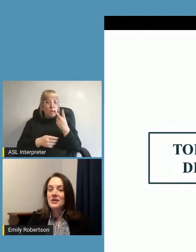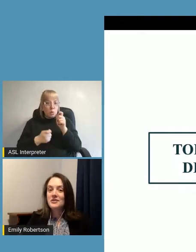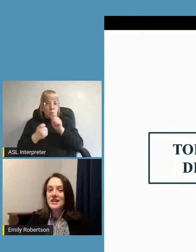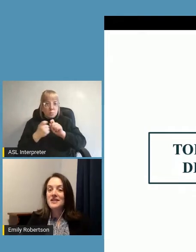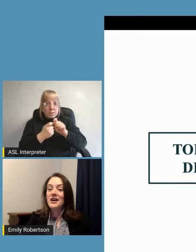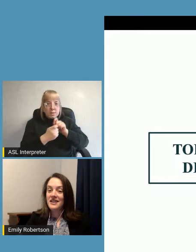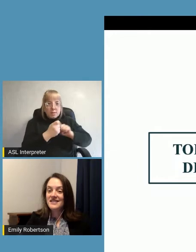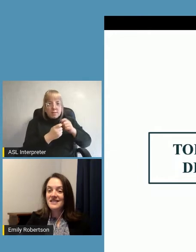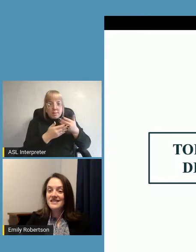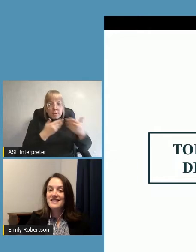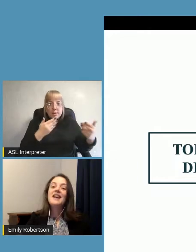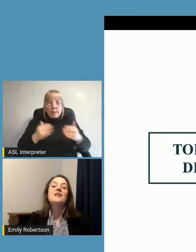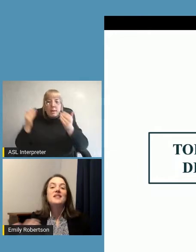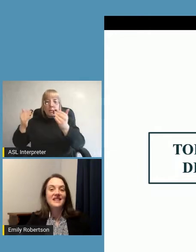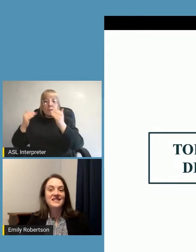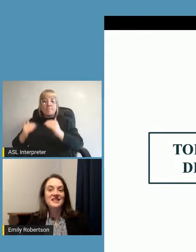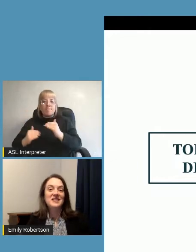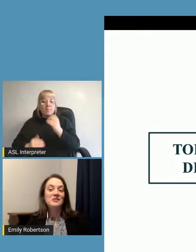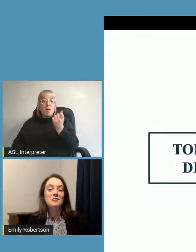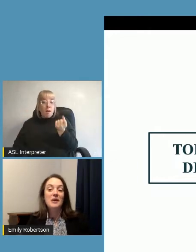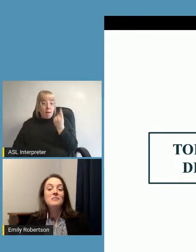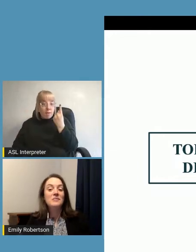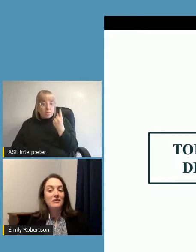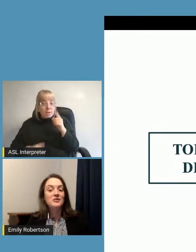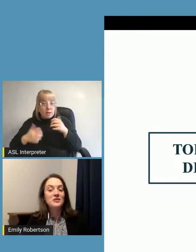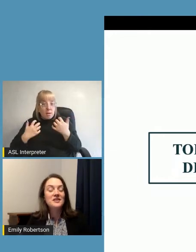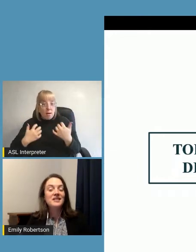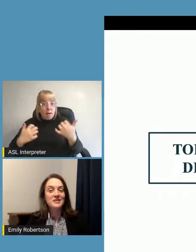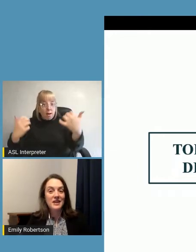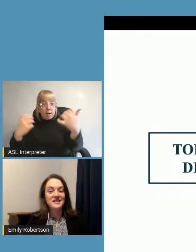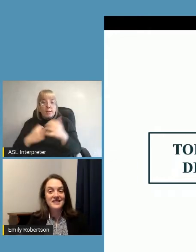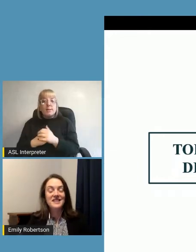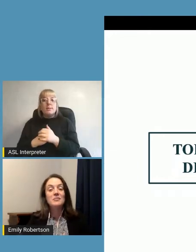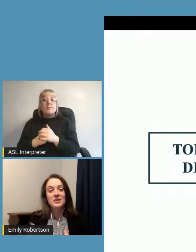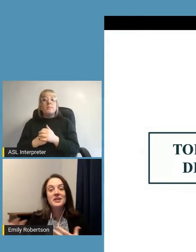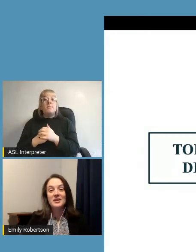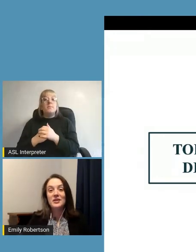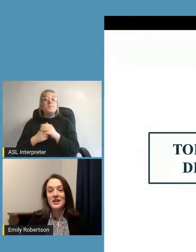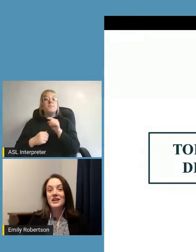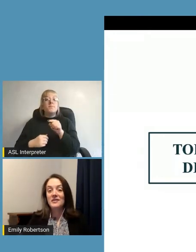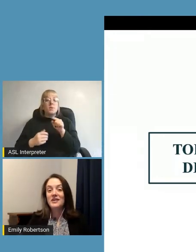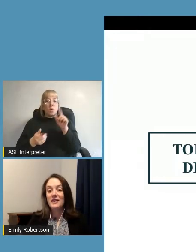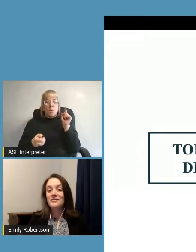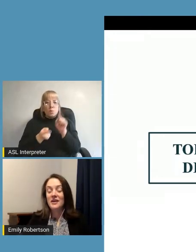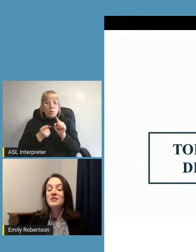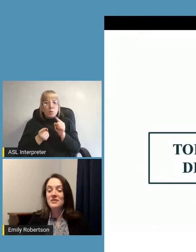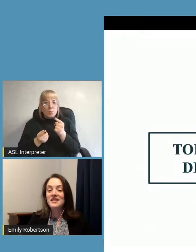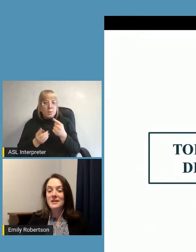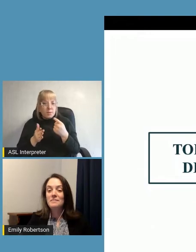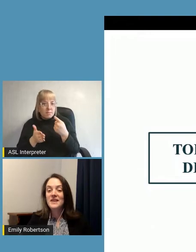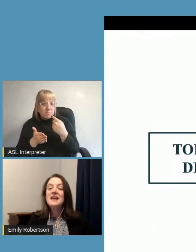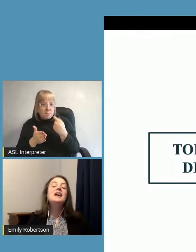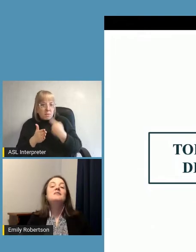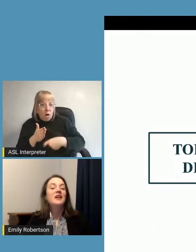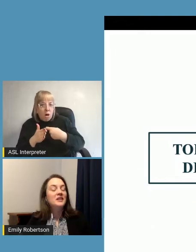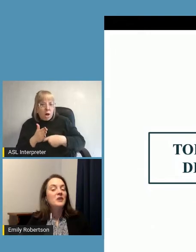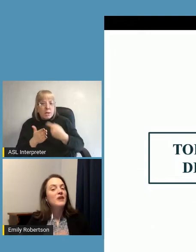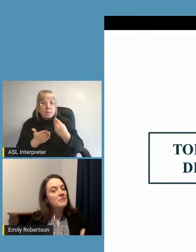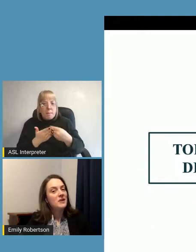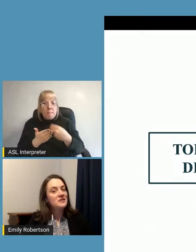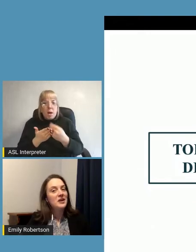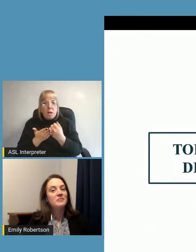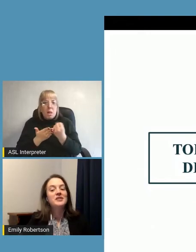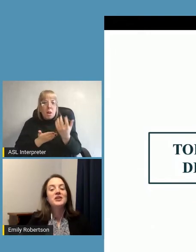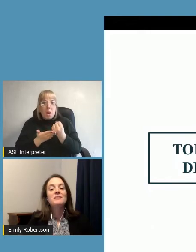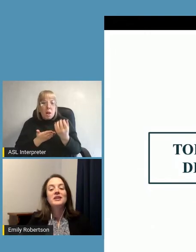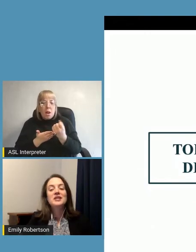first about understanding audiences, and then the next case study will be about reducing expenses in a particular area of the museum. And finally, I'll